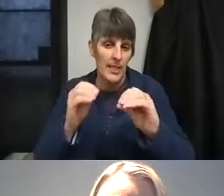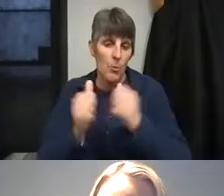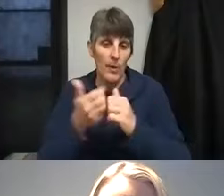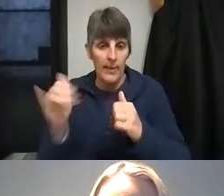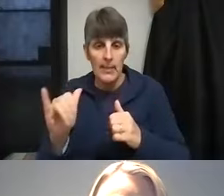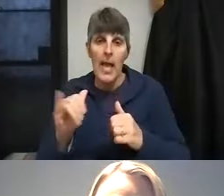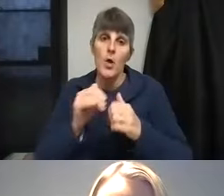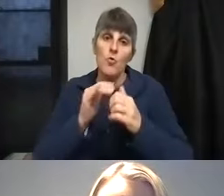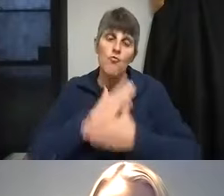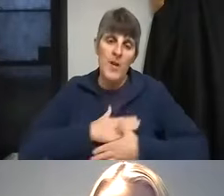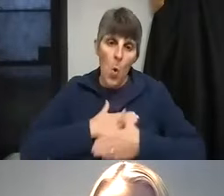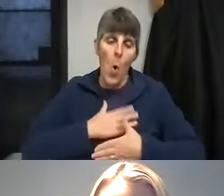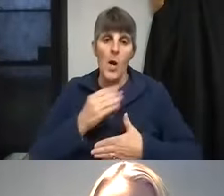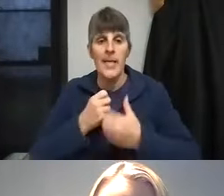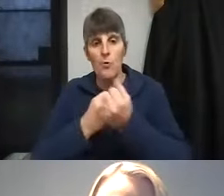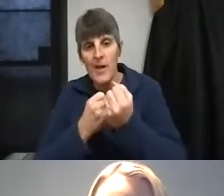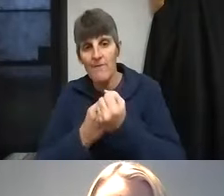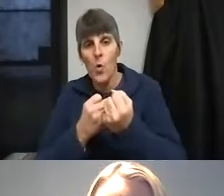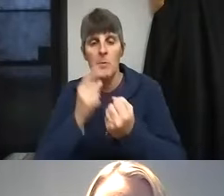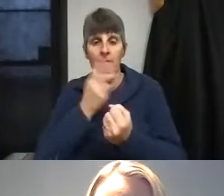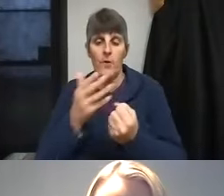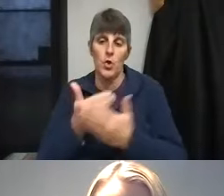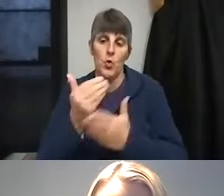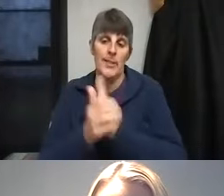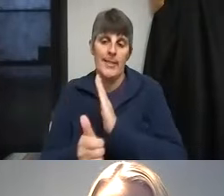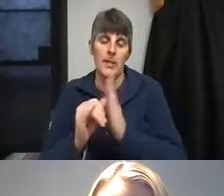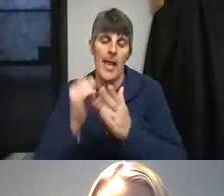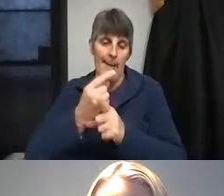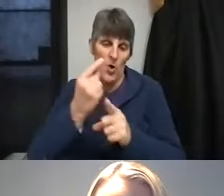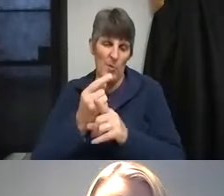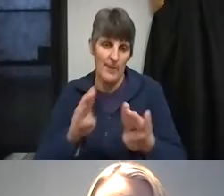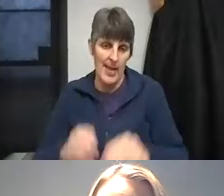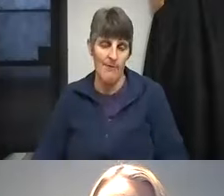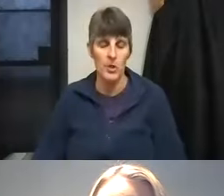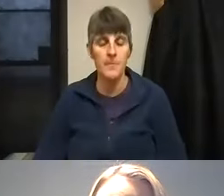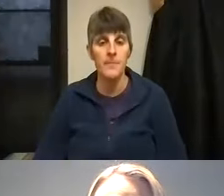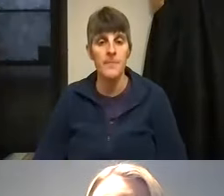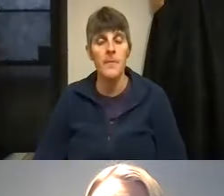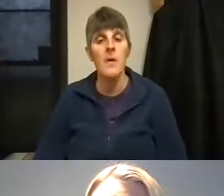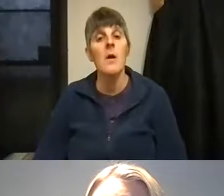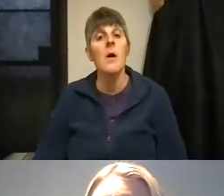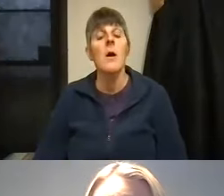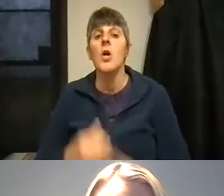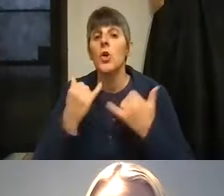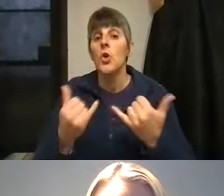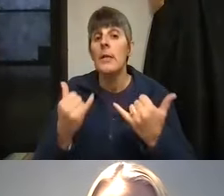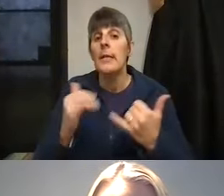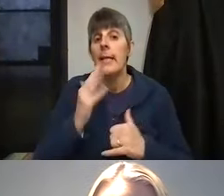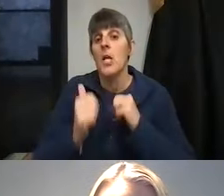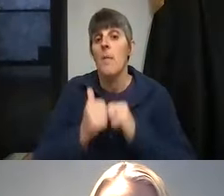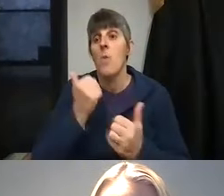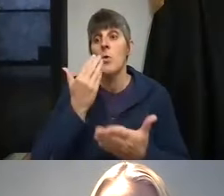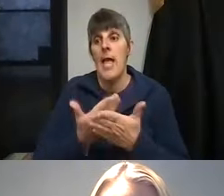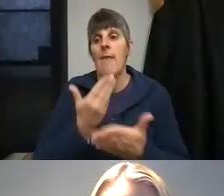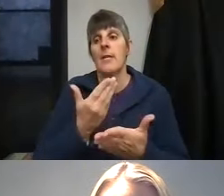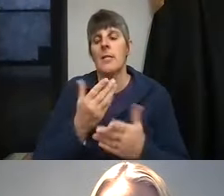like rewards and reinforcement for those new skills and appropriate behaviors. Currently, it is our most